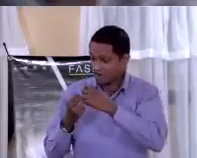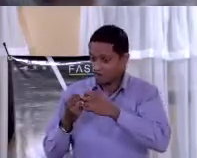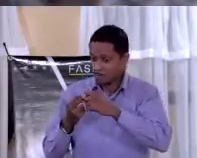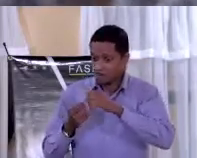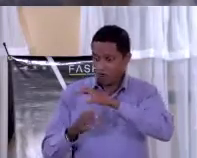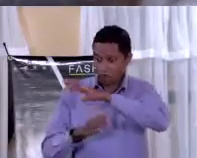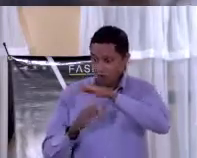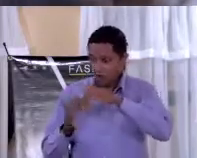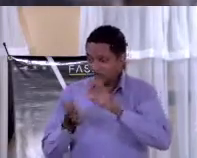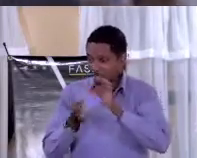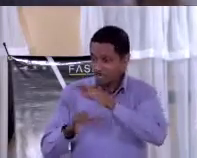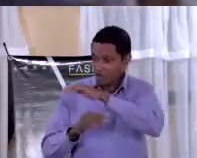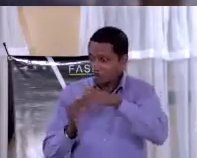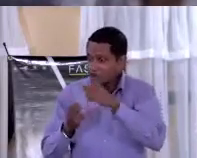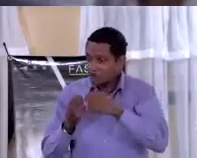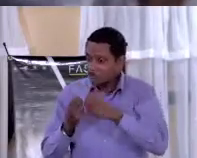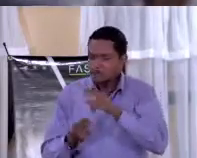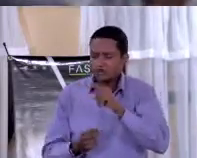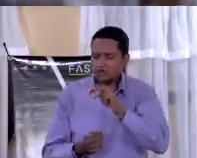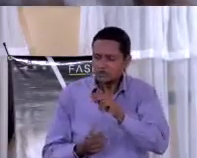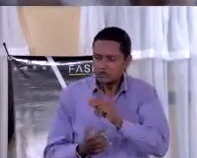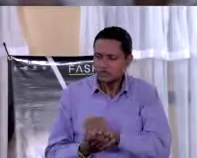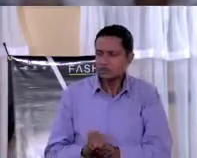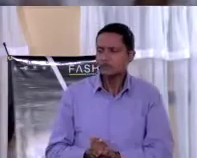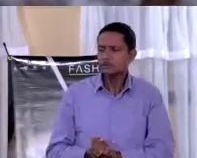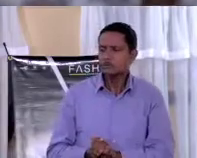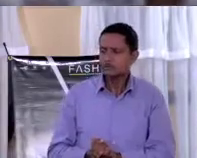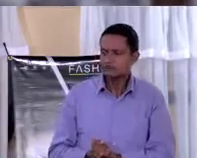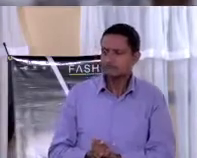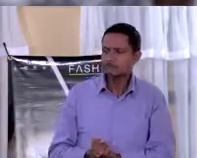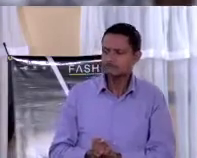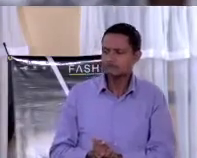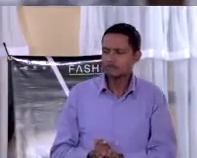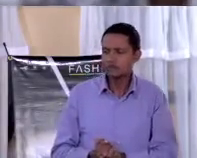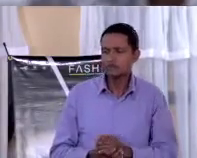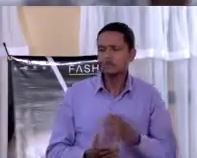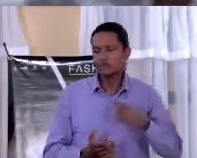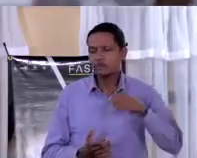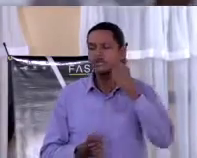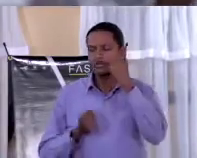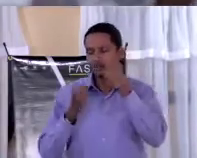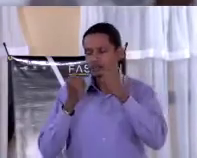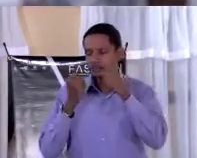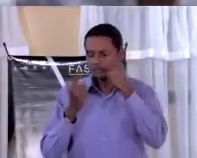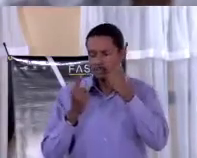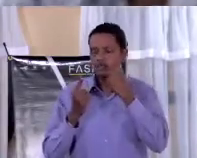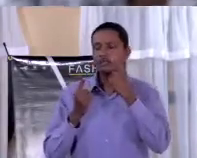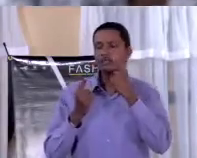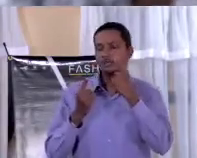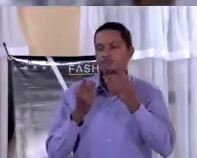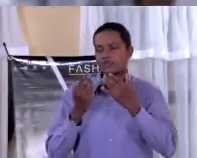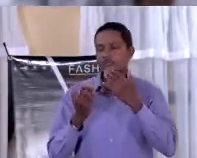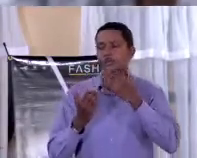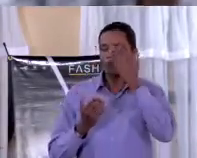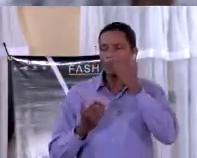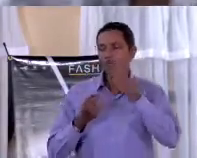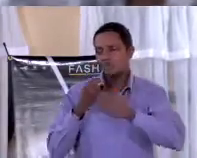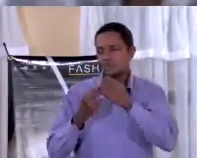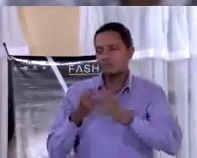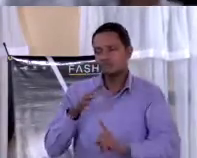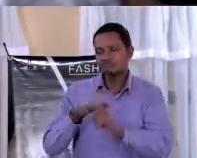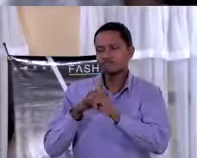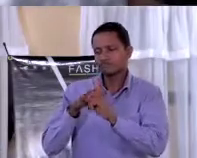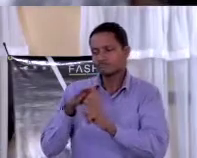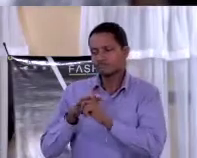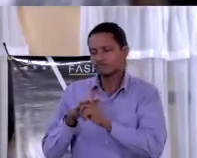of the issue, but it is something that we need to recognize that actually exists and has contributed to the problem that we have. Thank